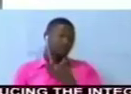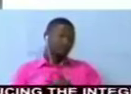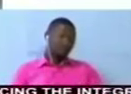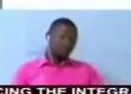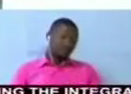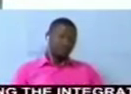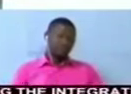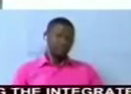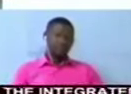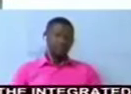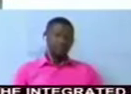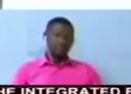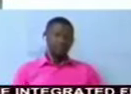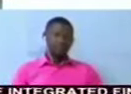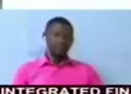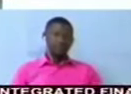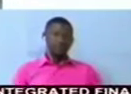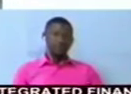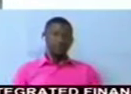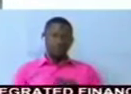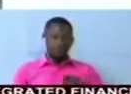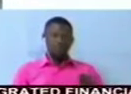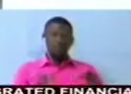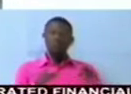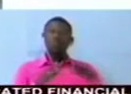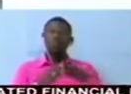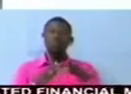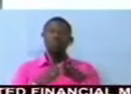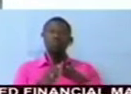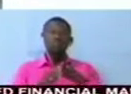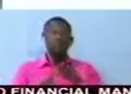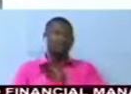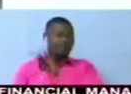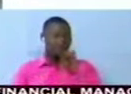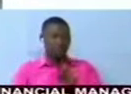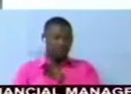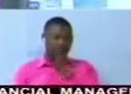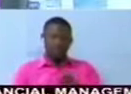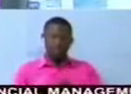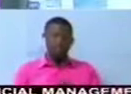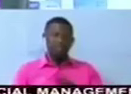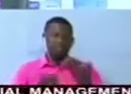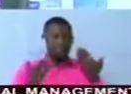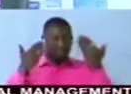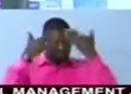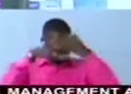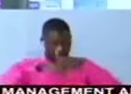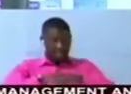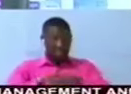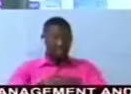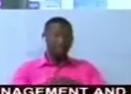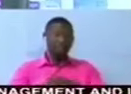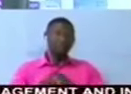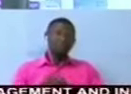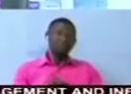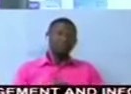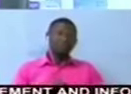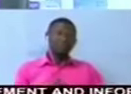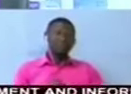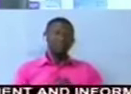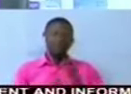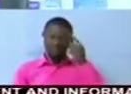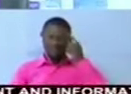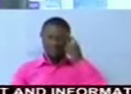house. I was with my family. At night. For half past 2